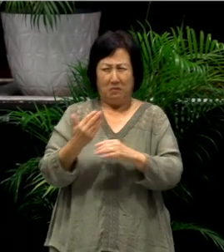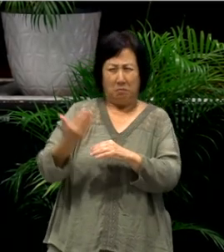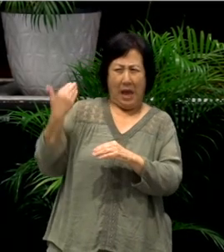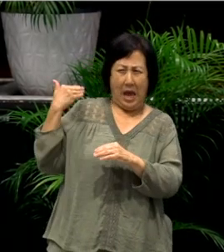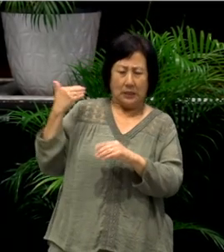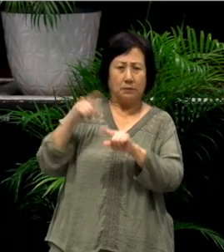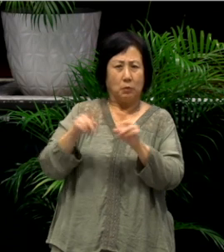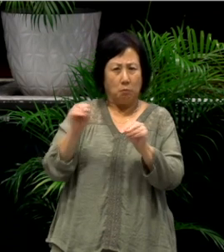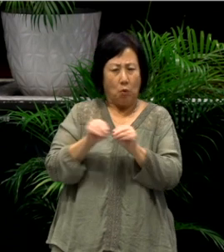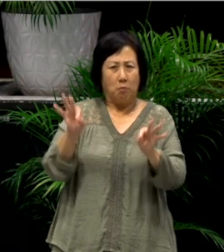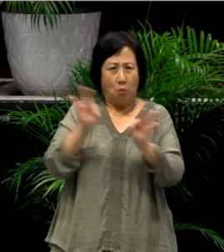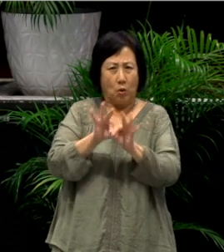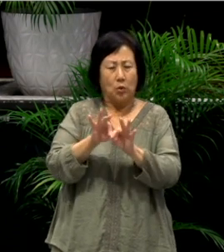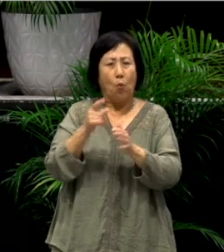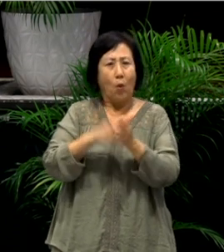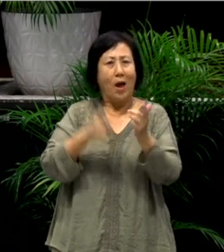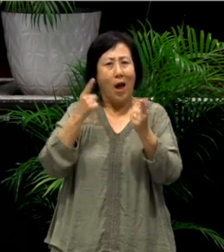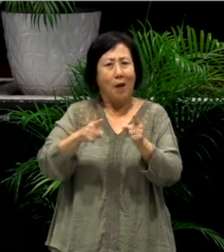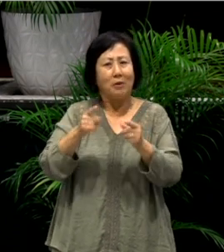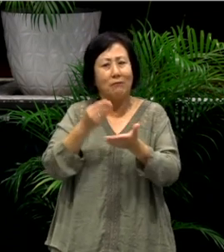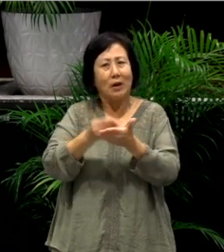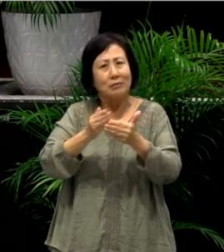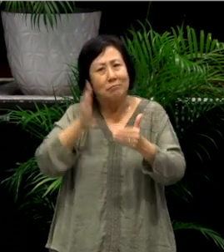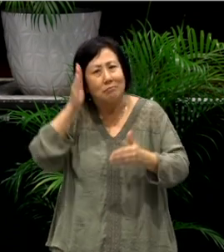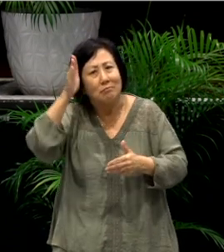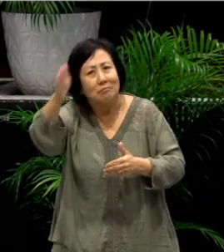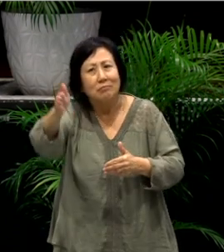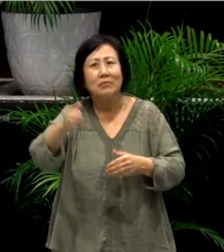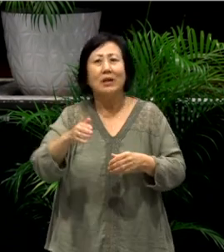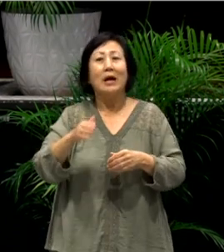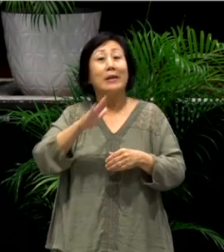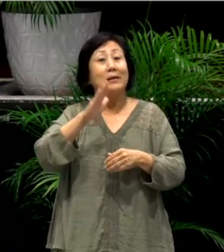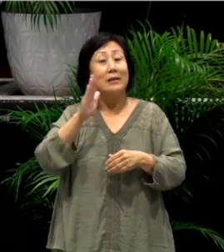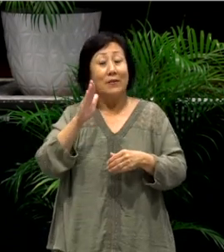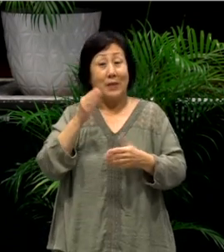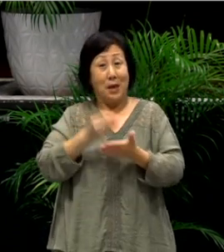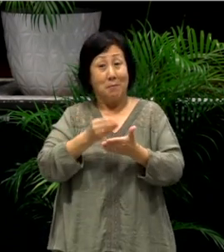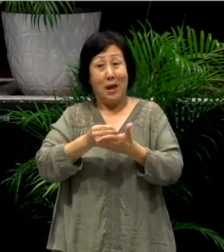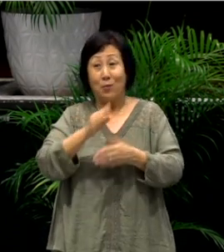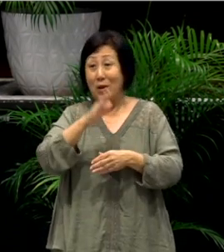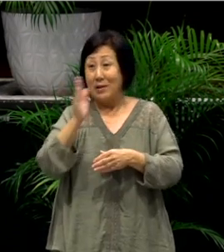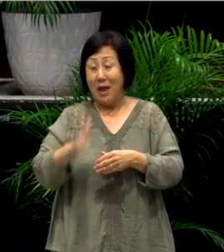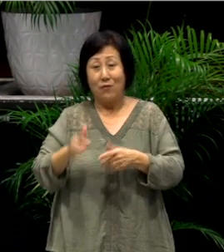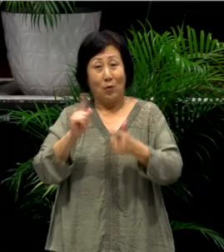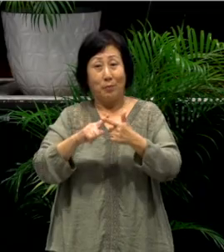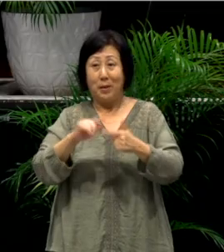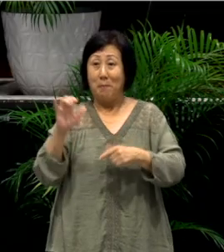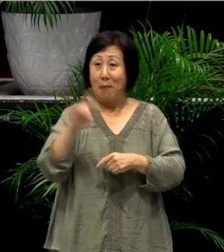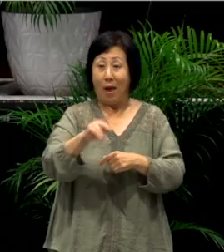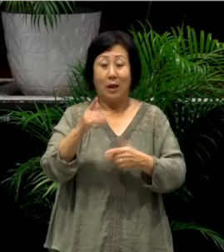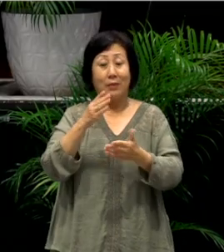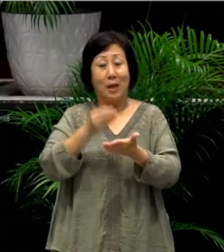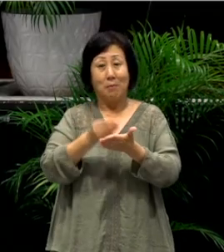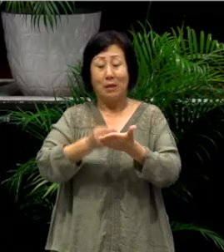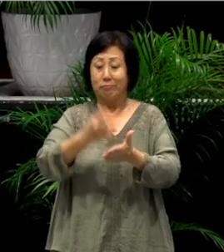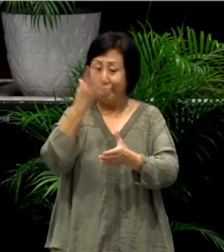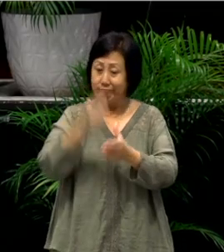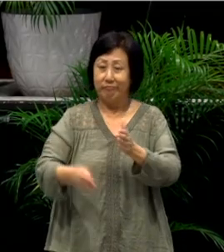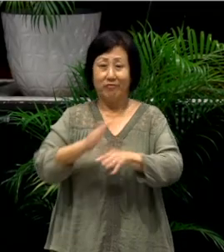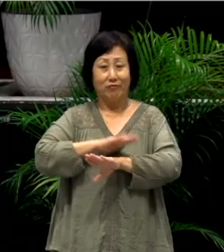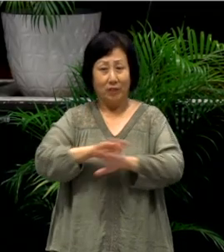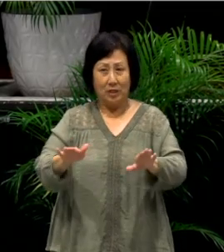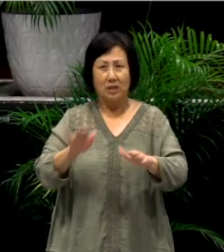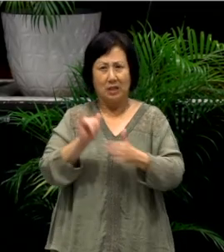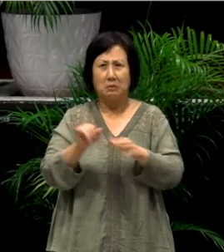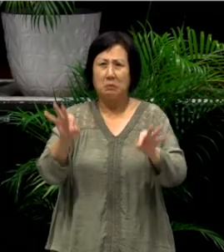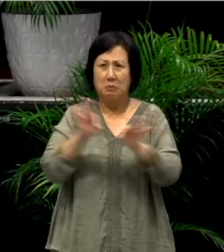emerging concern is what funding will never be bestowed and is being eliminated going forward. Very significant